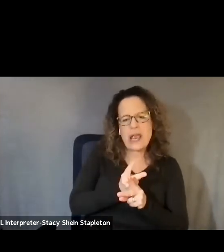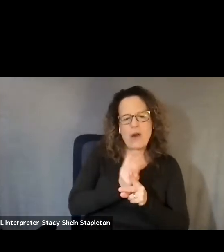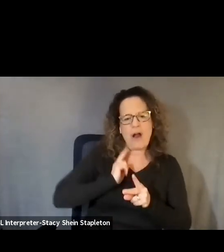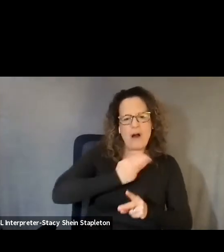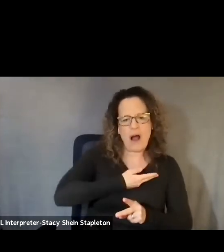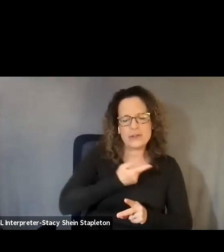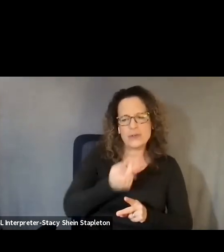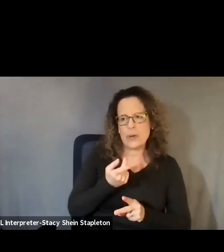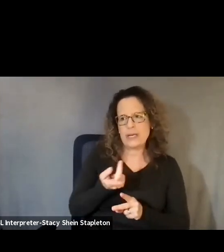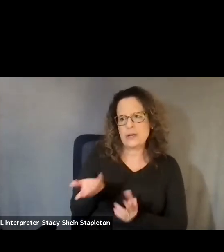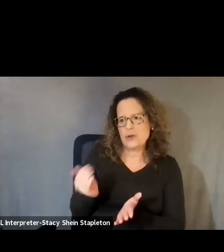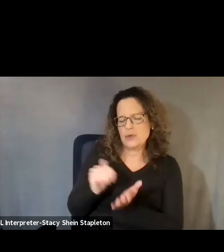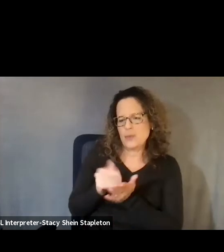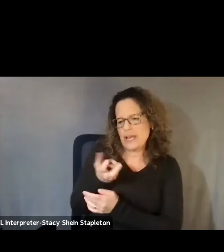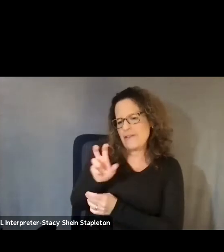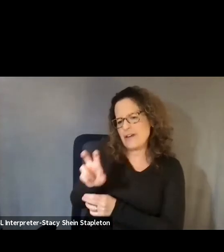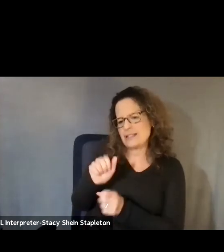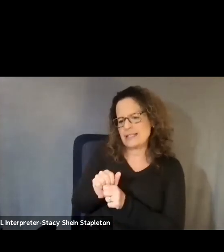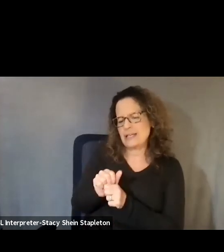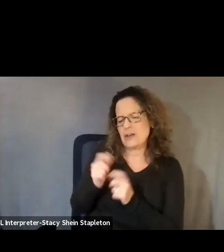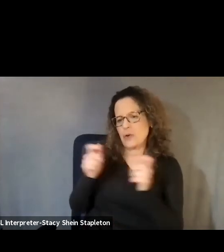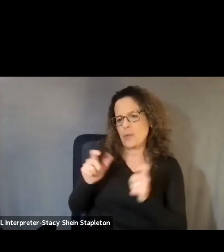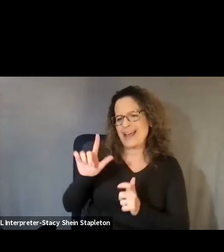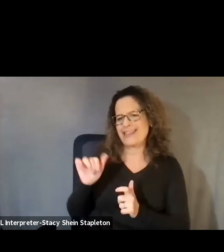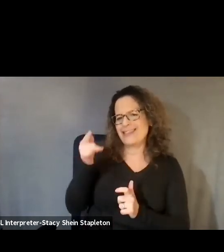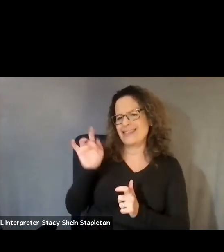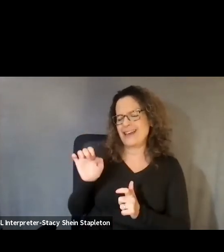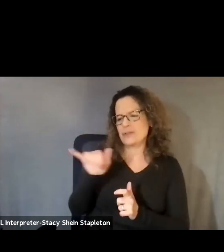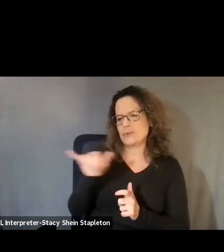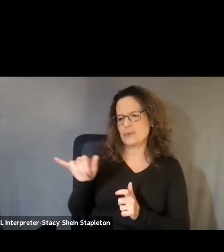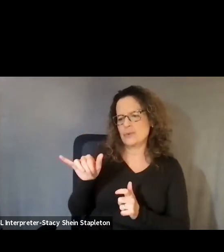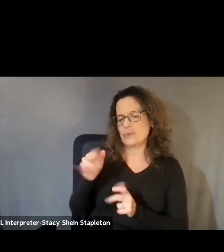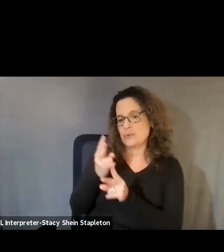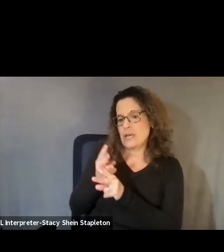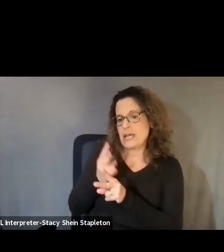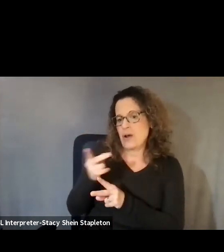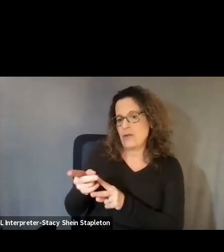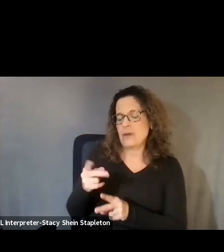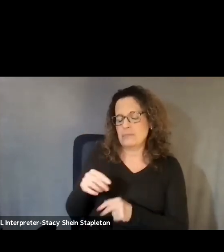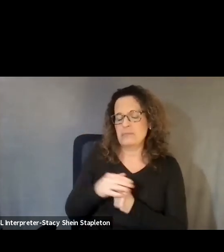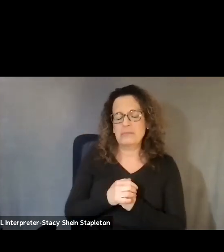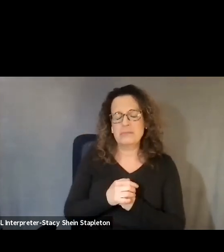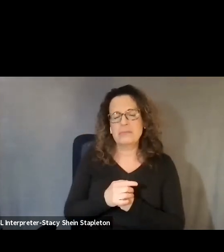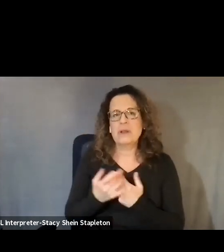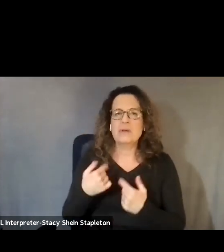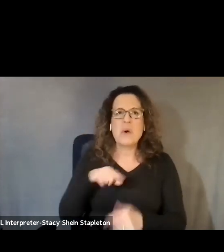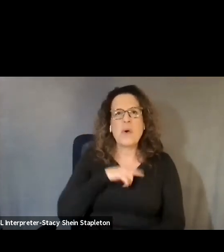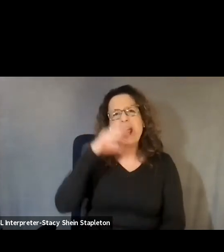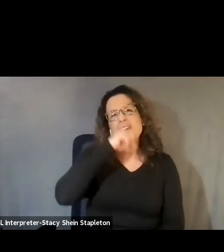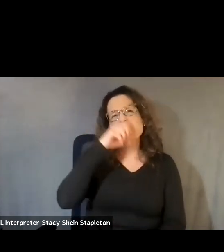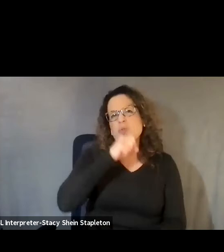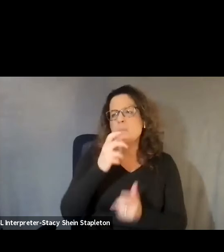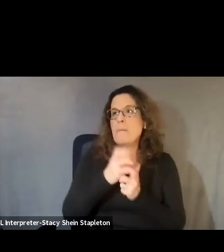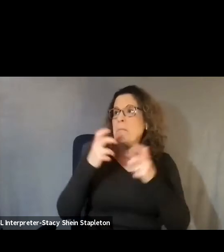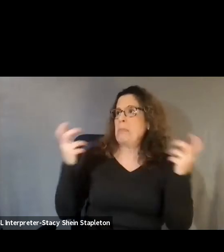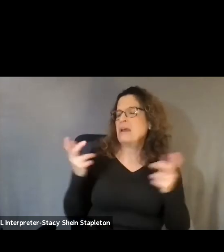we need to reinvest in the Great Lakes. I think that there is often an assumption that the Great Lakes are so big that